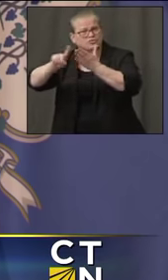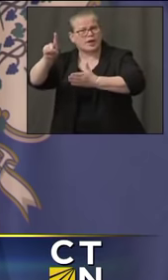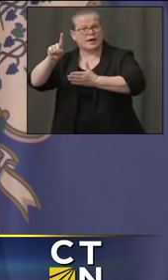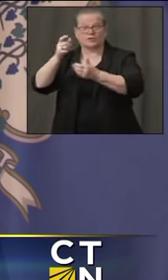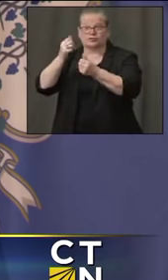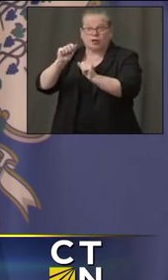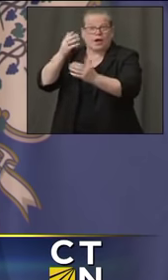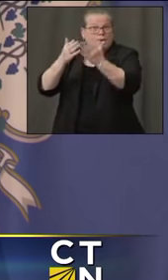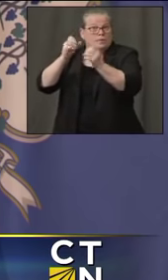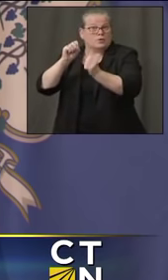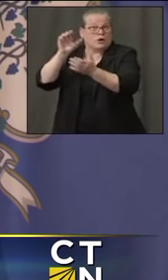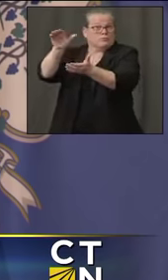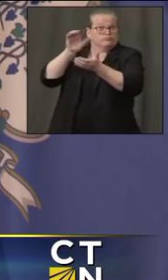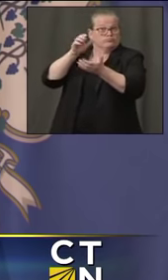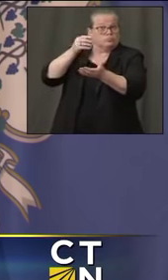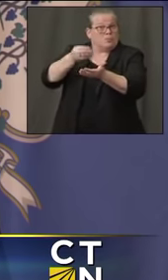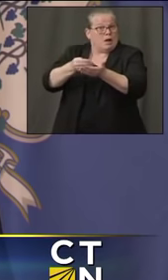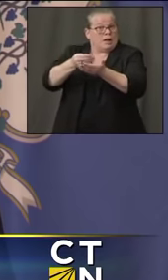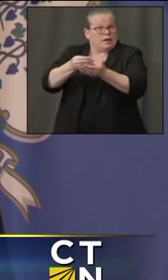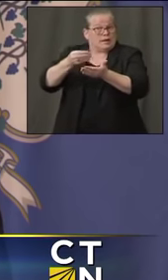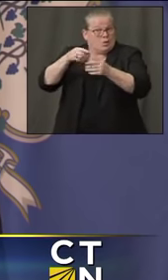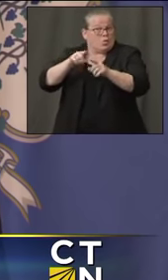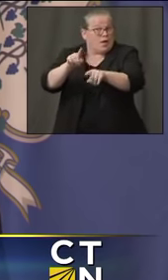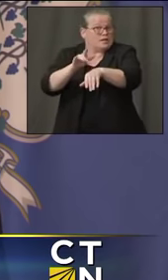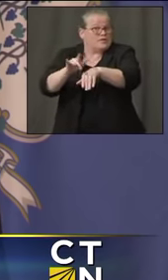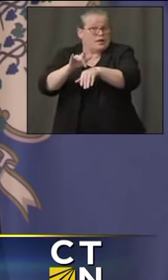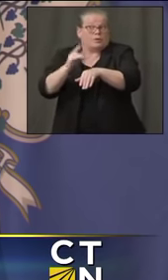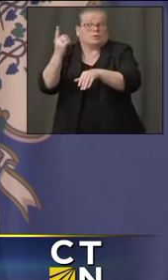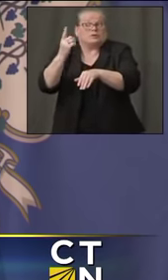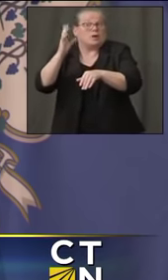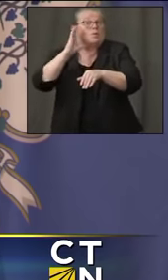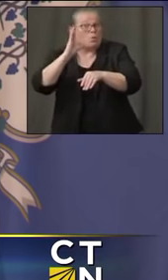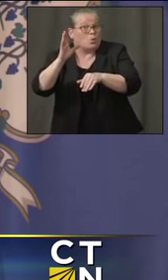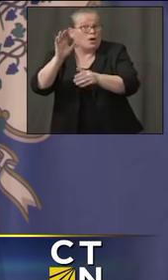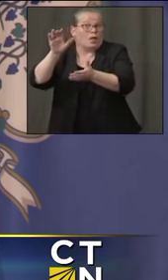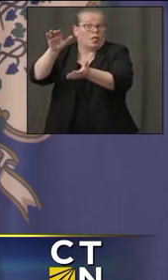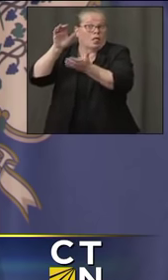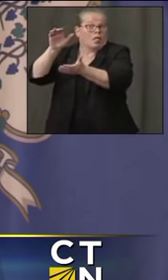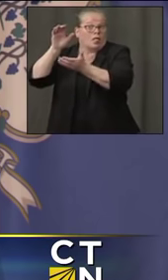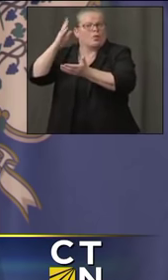still money available. Somebody's going to get it. Why not Connecticut?